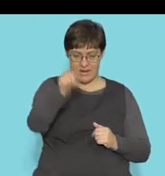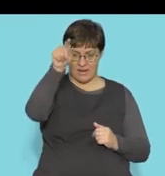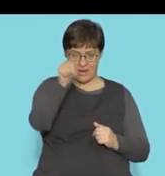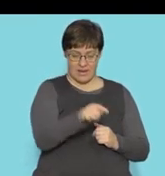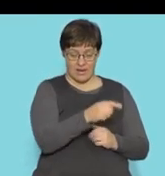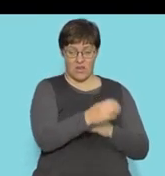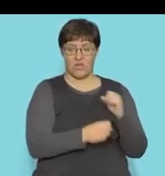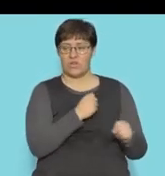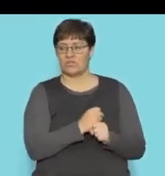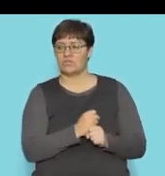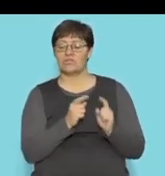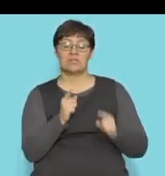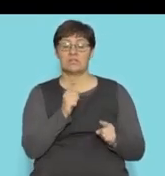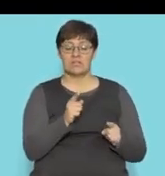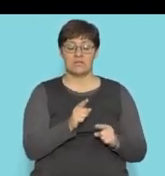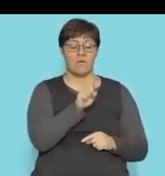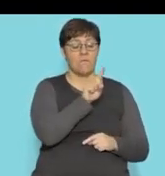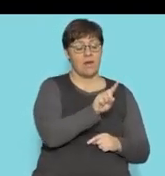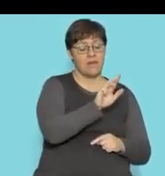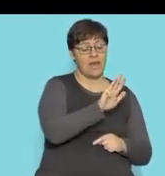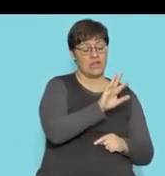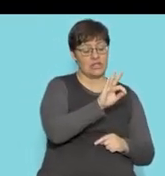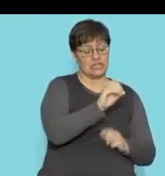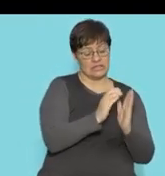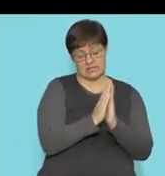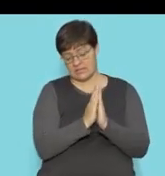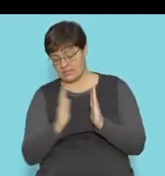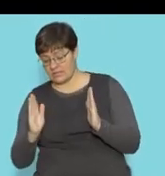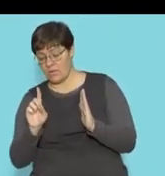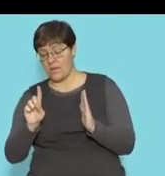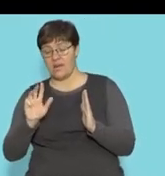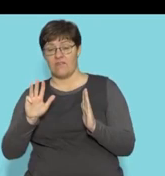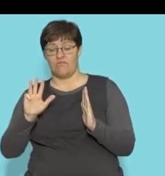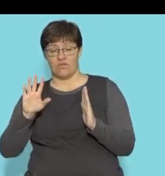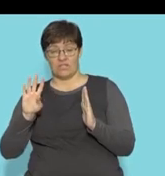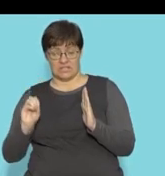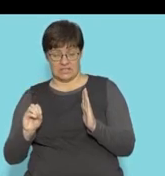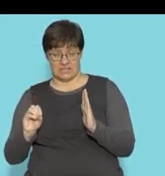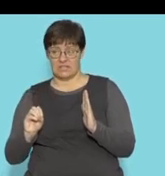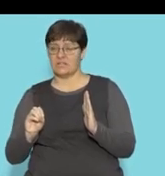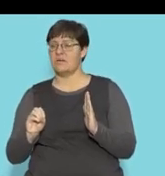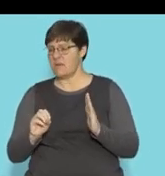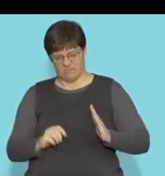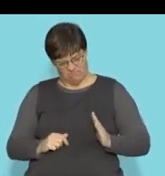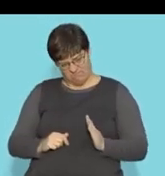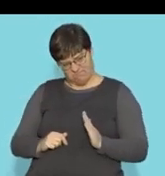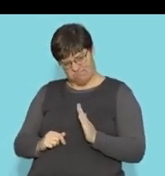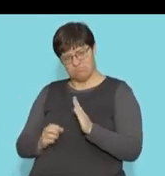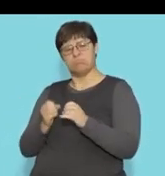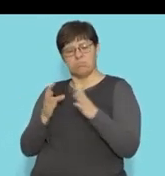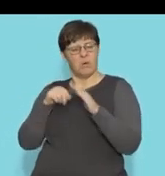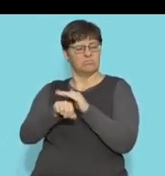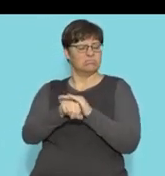years. Between the years of 1930 and 1940, we've got the